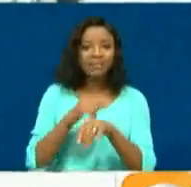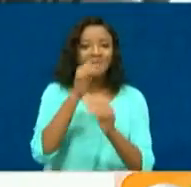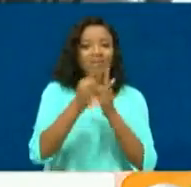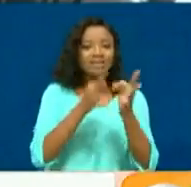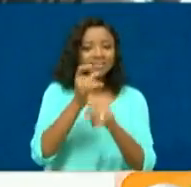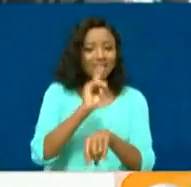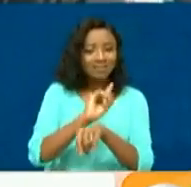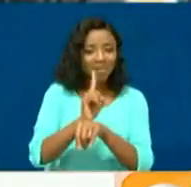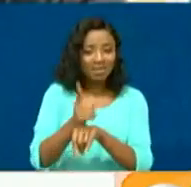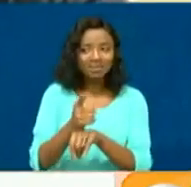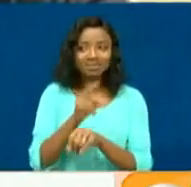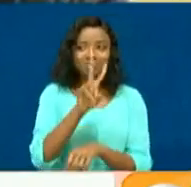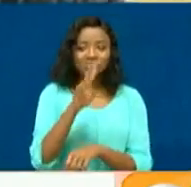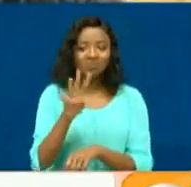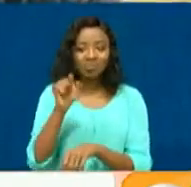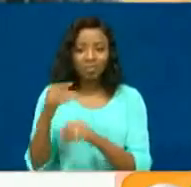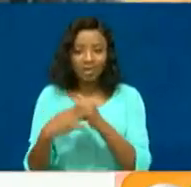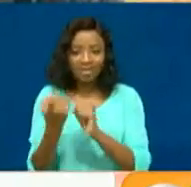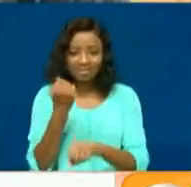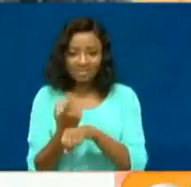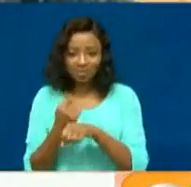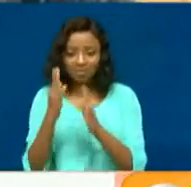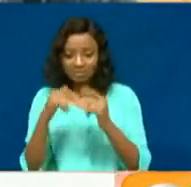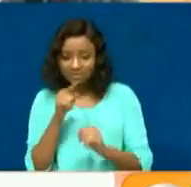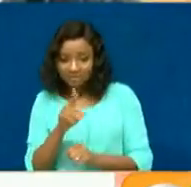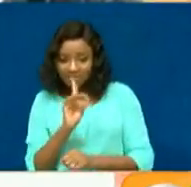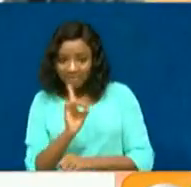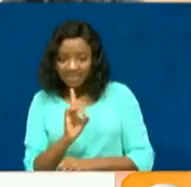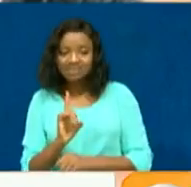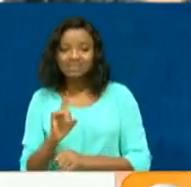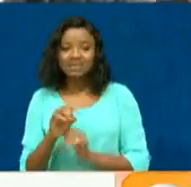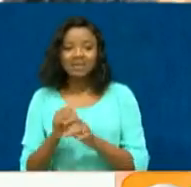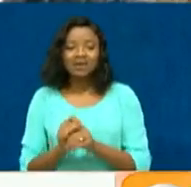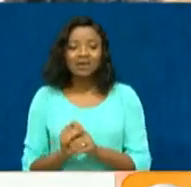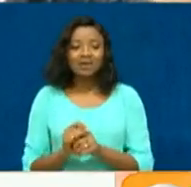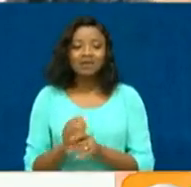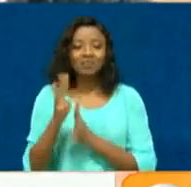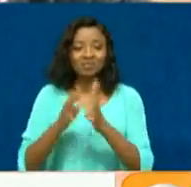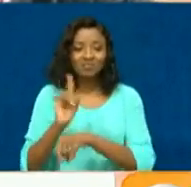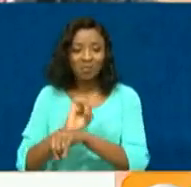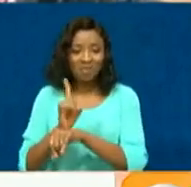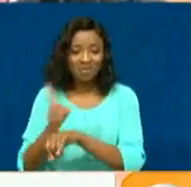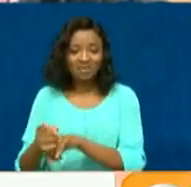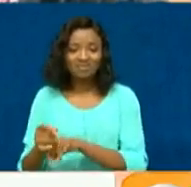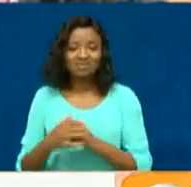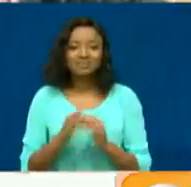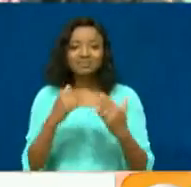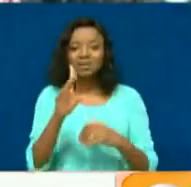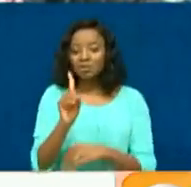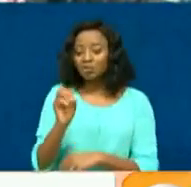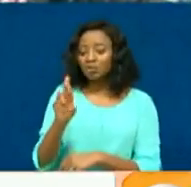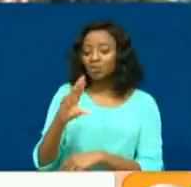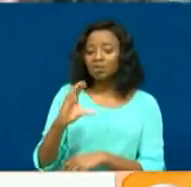33 minutes, 29.9 seconds. Jepchirchir clocked 34 minutes, 4.5 seconds. Dorcas Jepchirchir